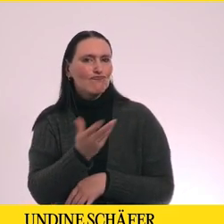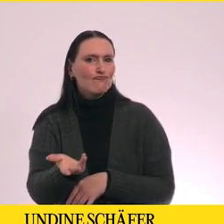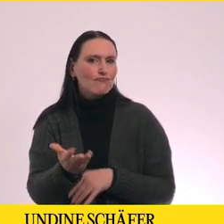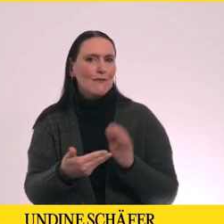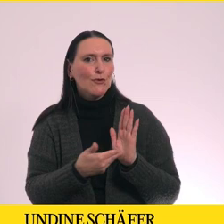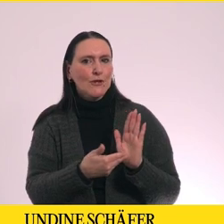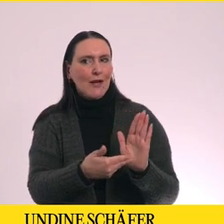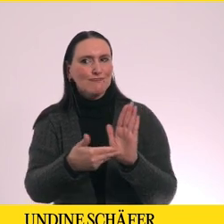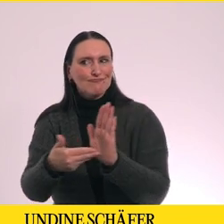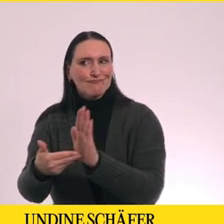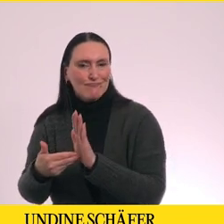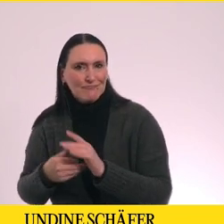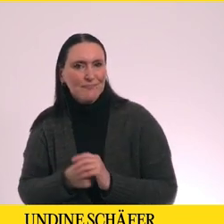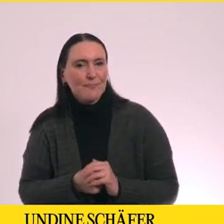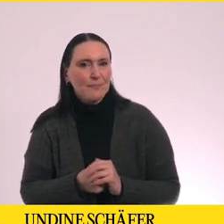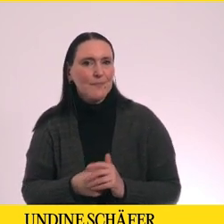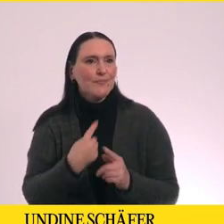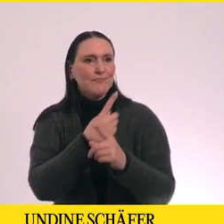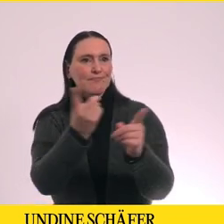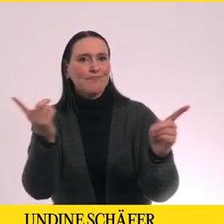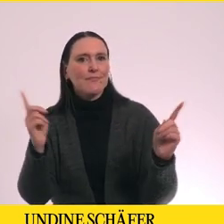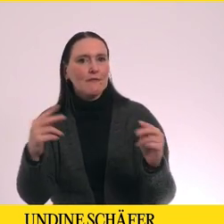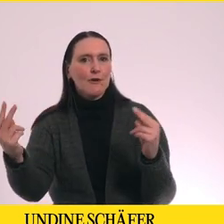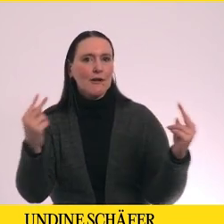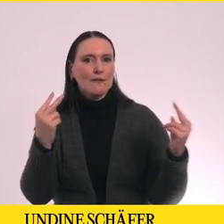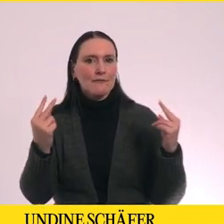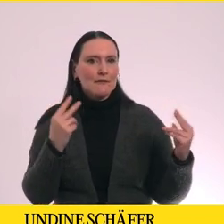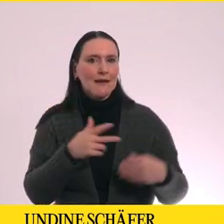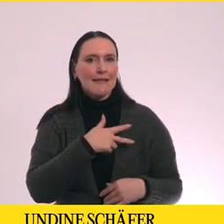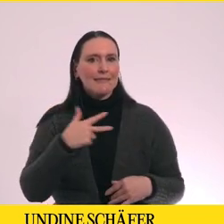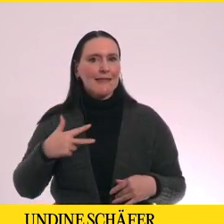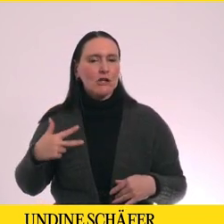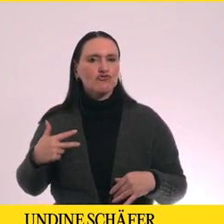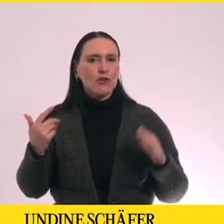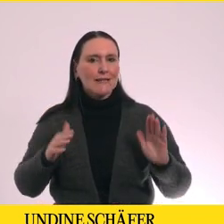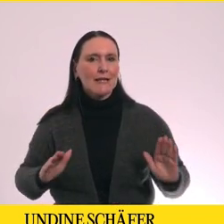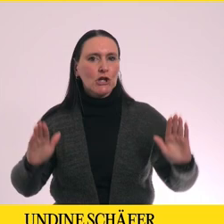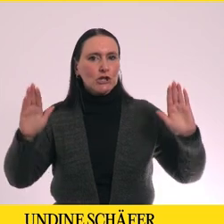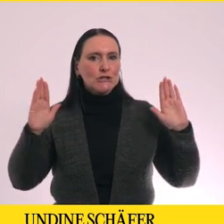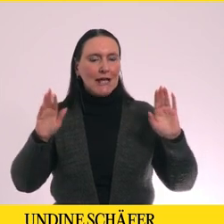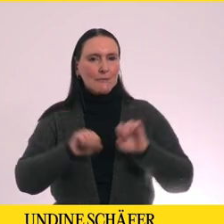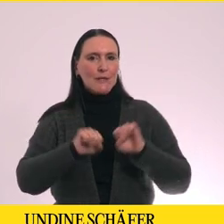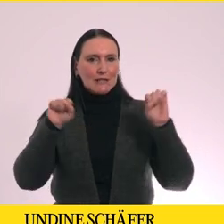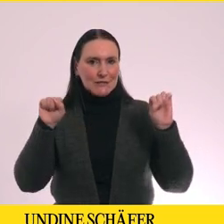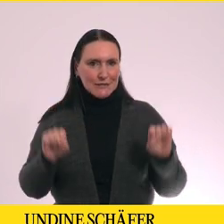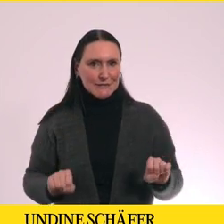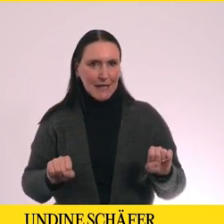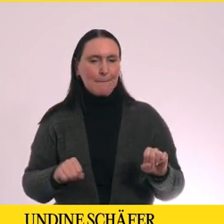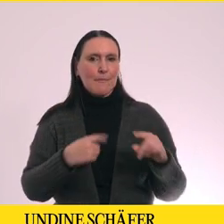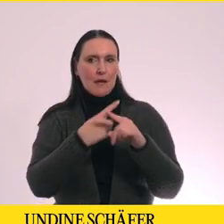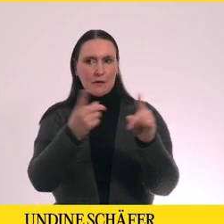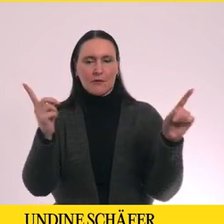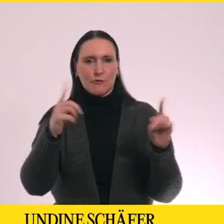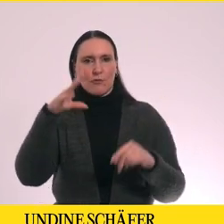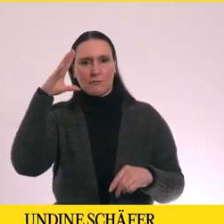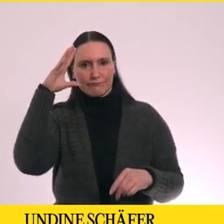telling audiences about the conditions of the Danish asylum system. How do we bring back to the community, also